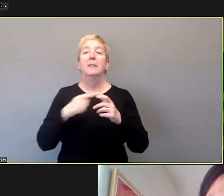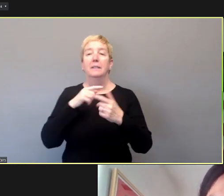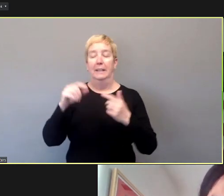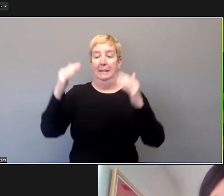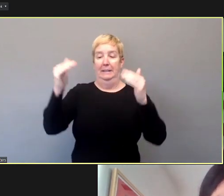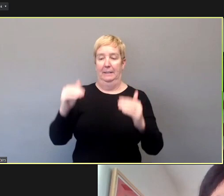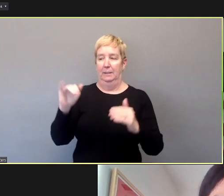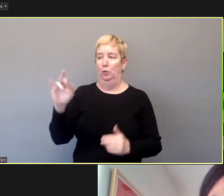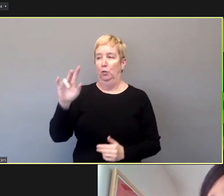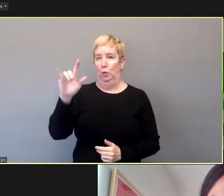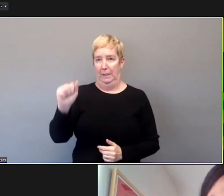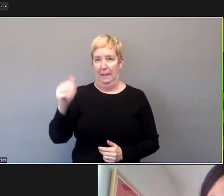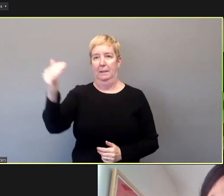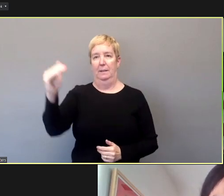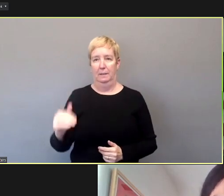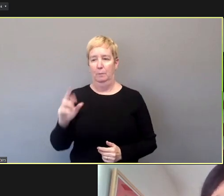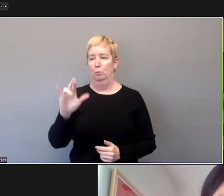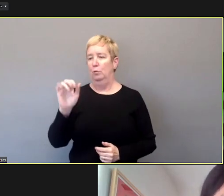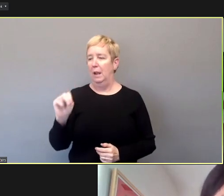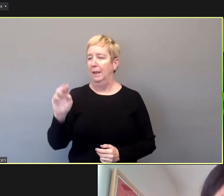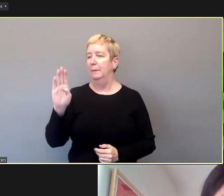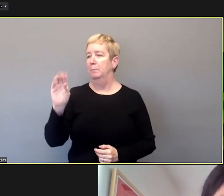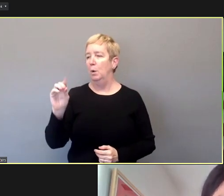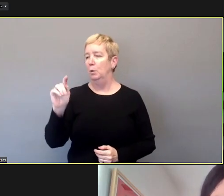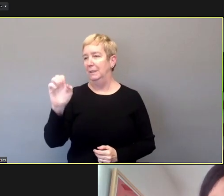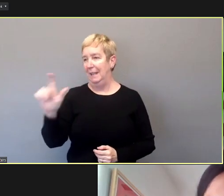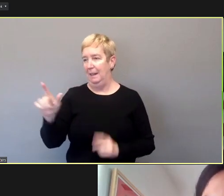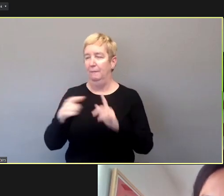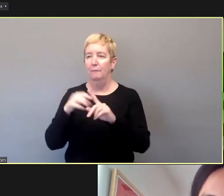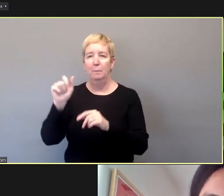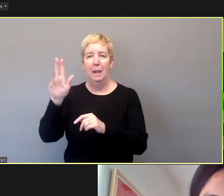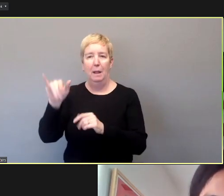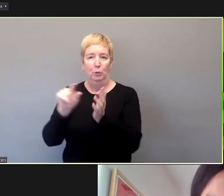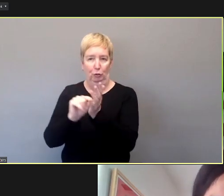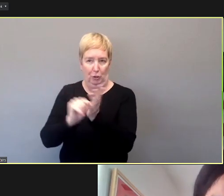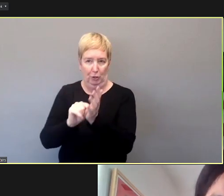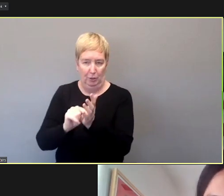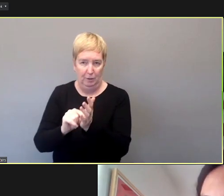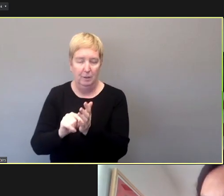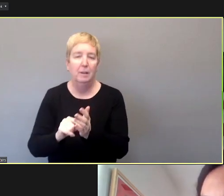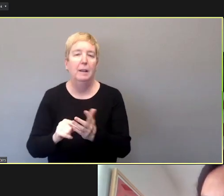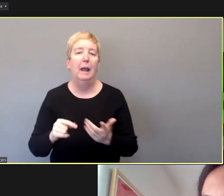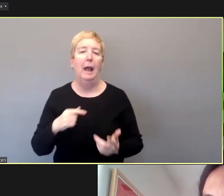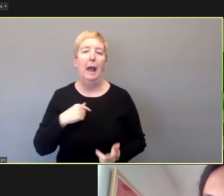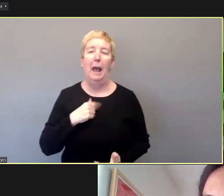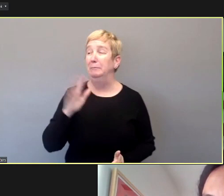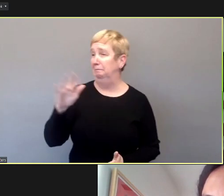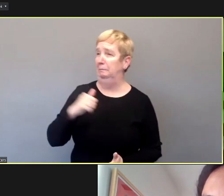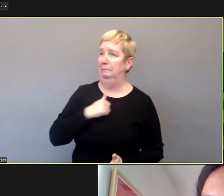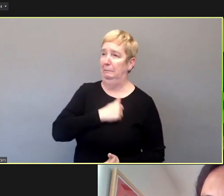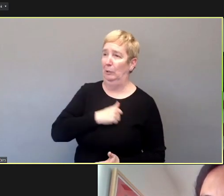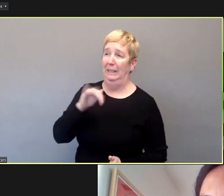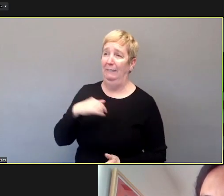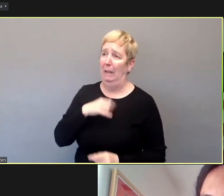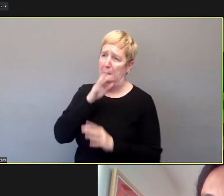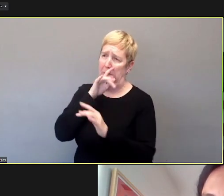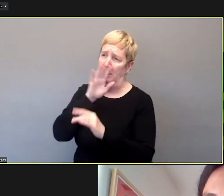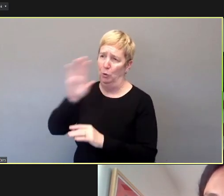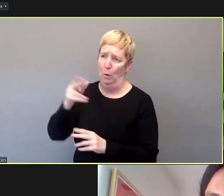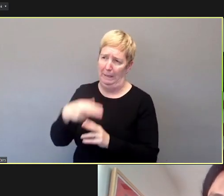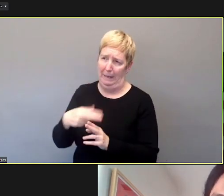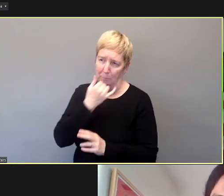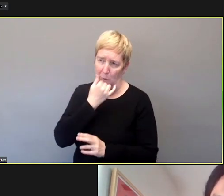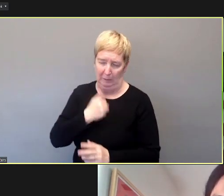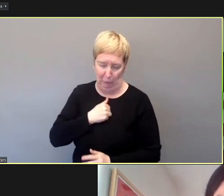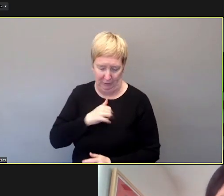Ryan Botel from the Albuquerque Journal to ask his question, and I apologize in advance if I mispronounce anyone's name. Julia, go